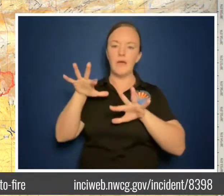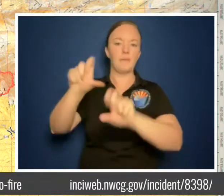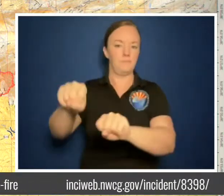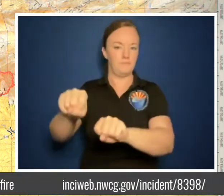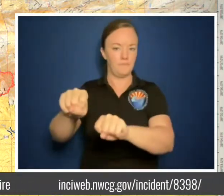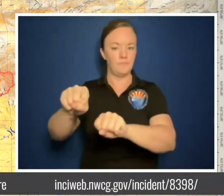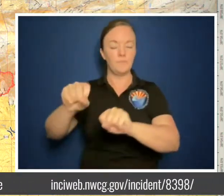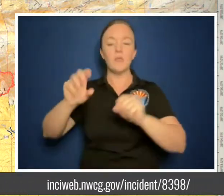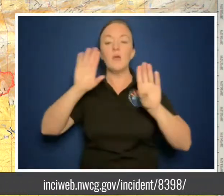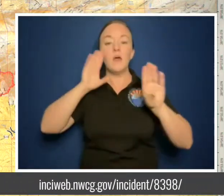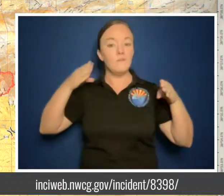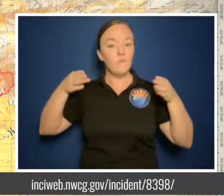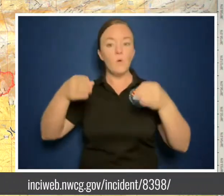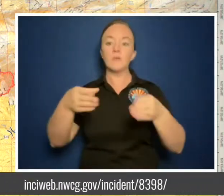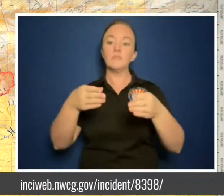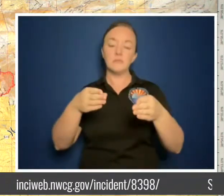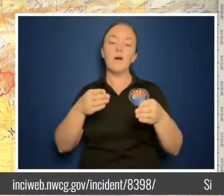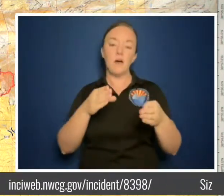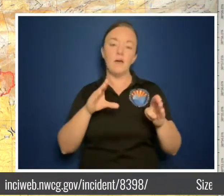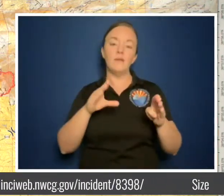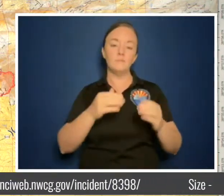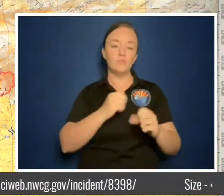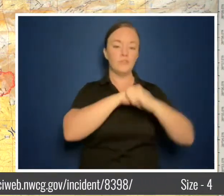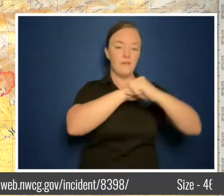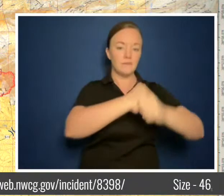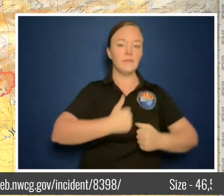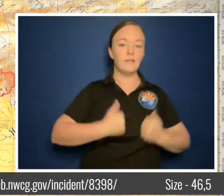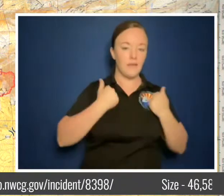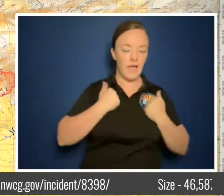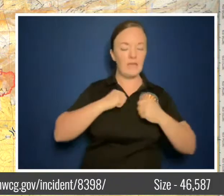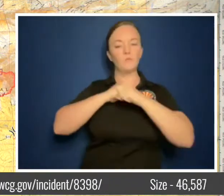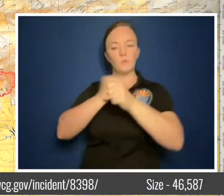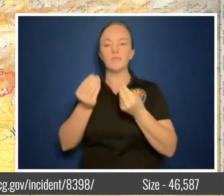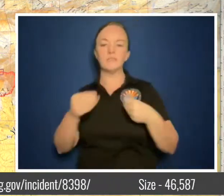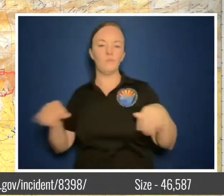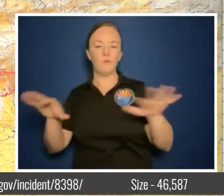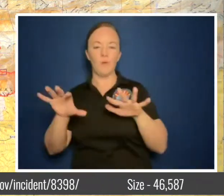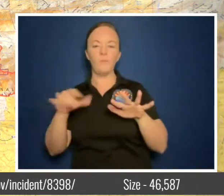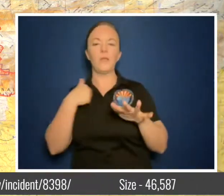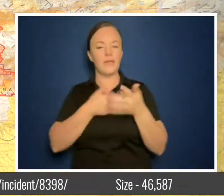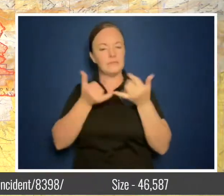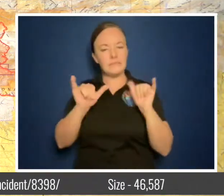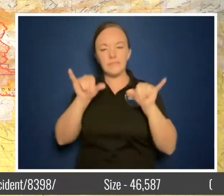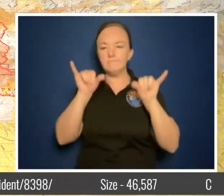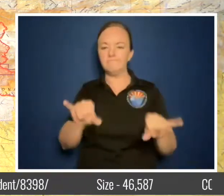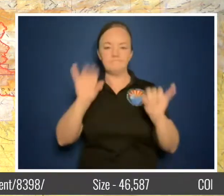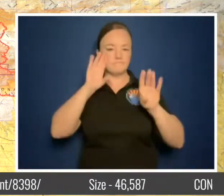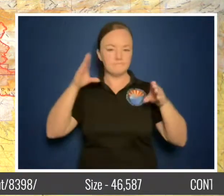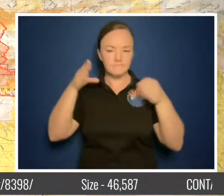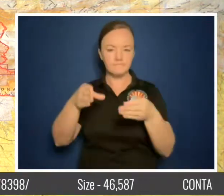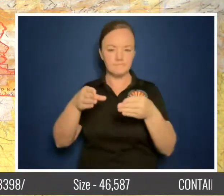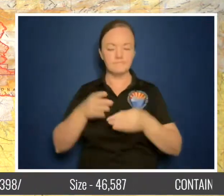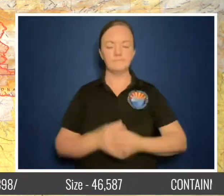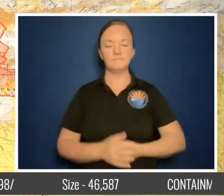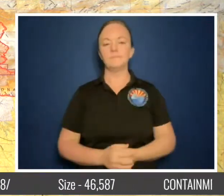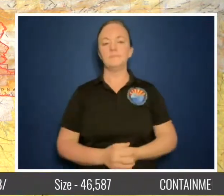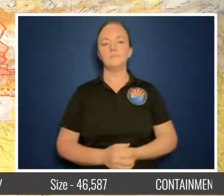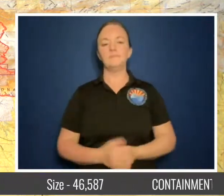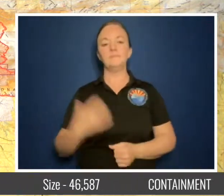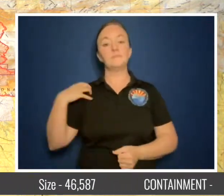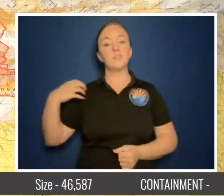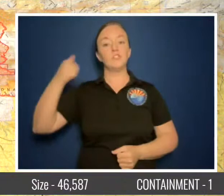and property, and continues to this moment. And the result of that, as Chief Hack said, we've